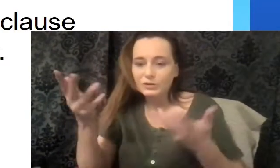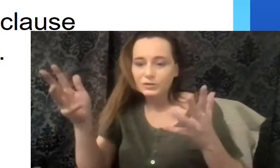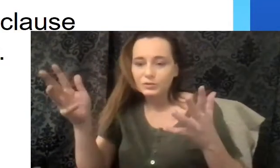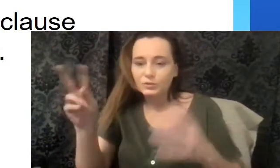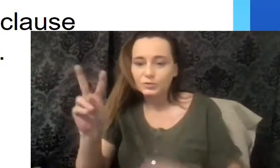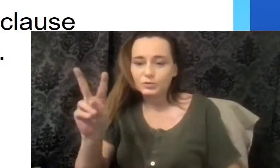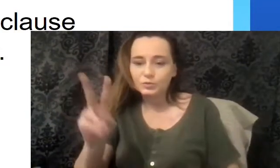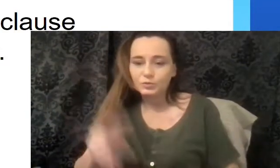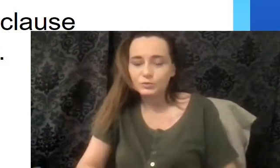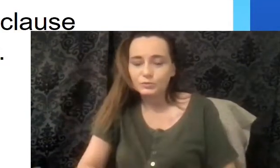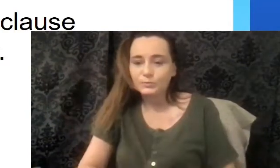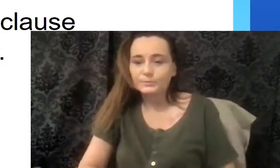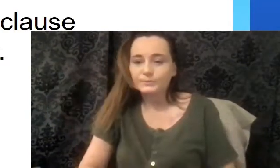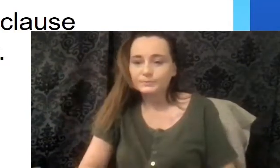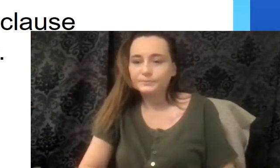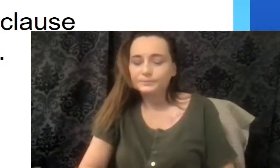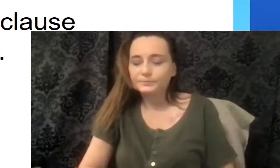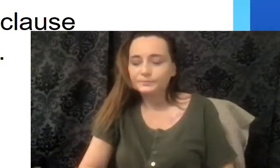Yeah,